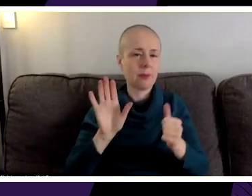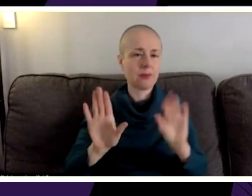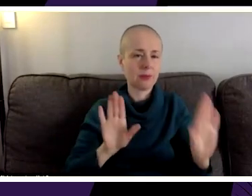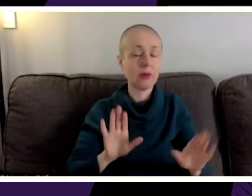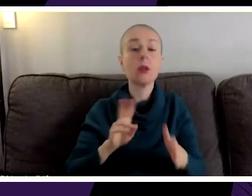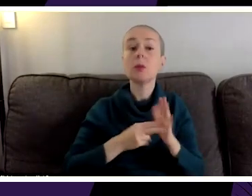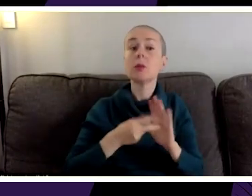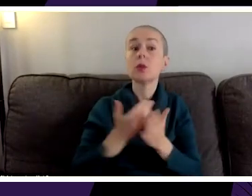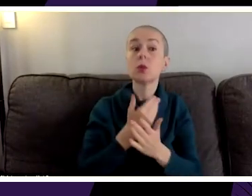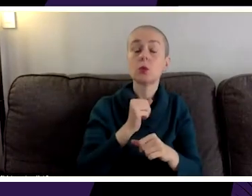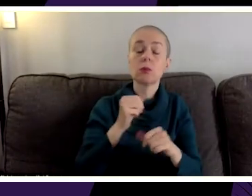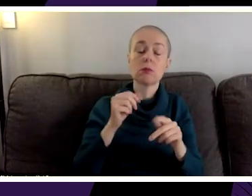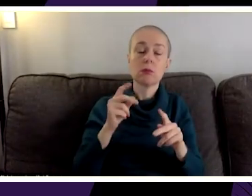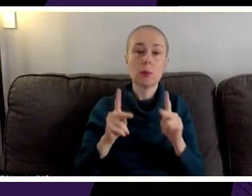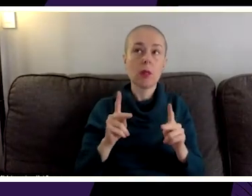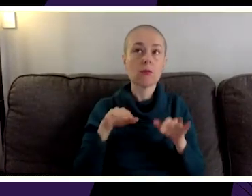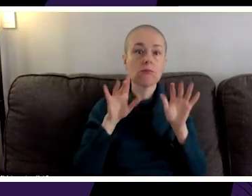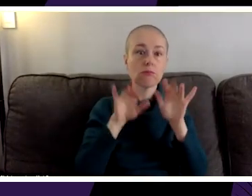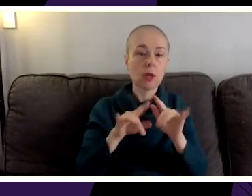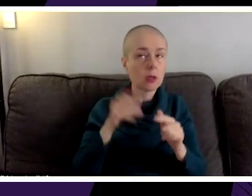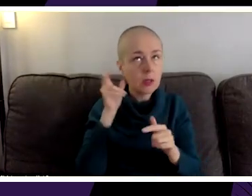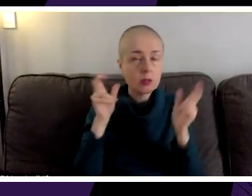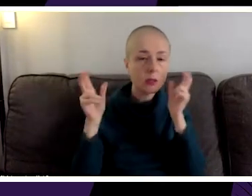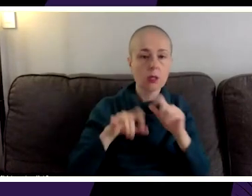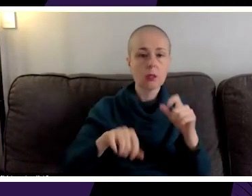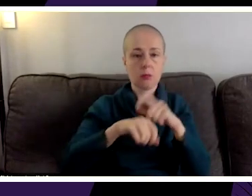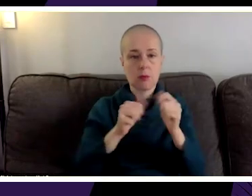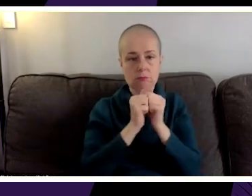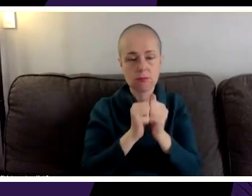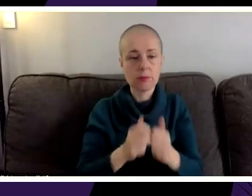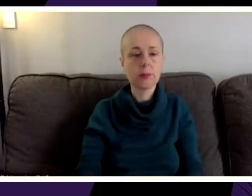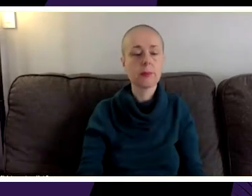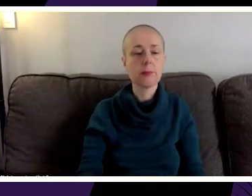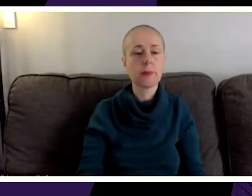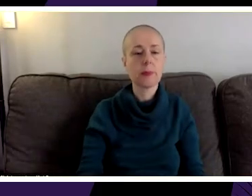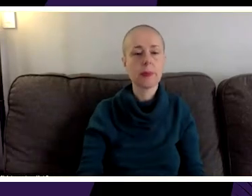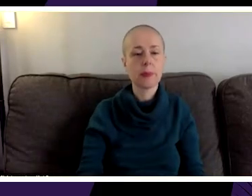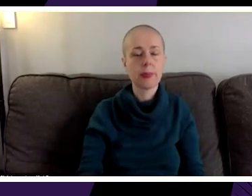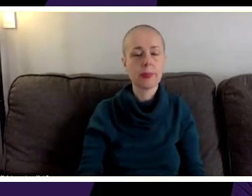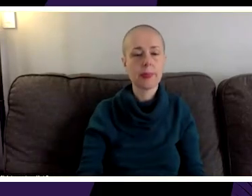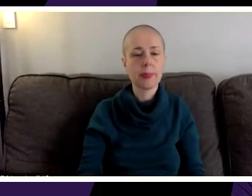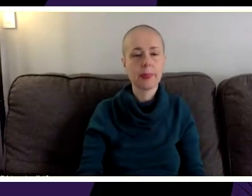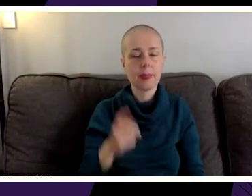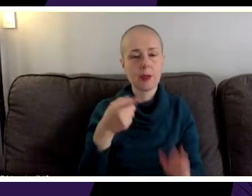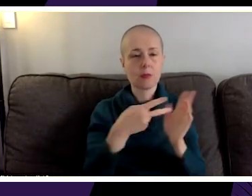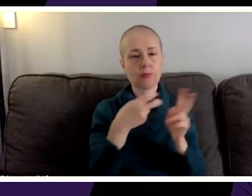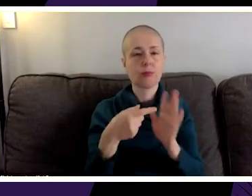allowing viewers to listen to them collectively. And here's some excerpt from